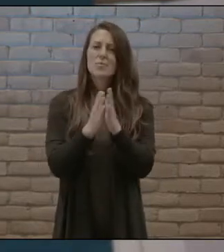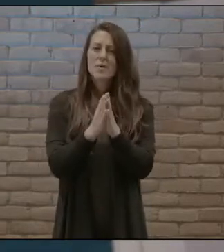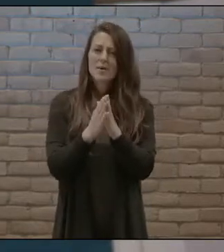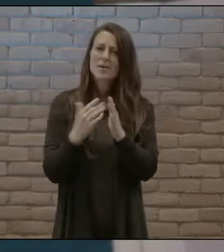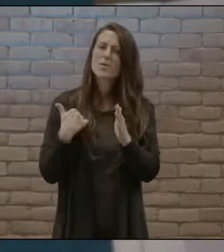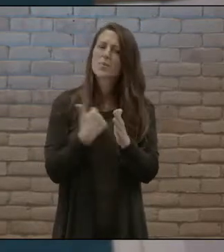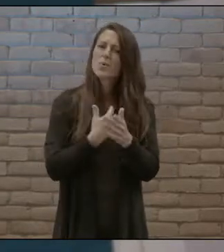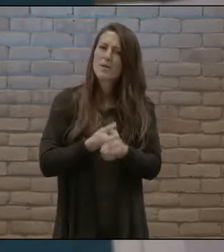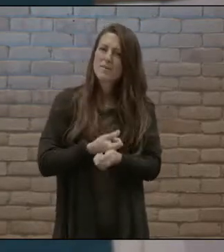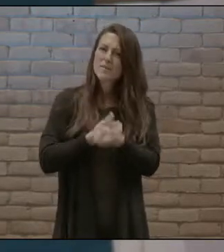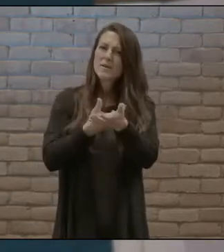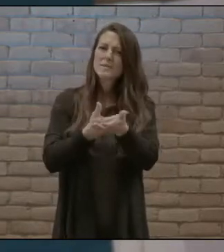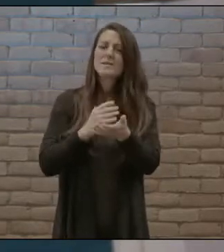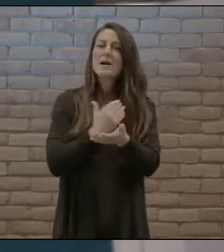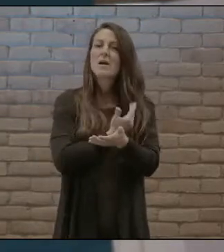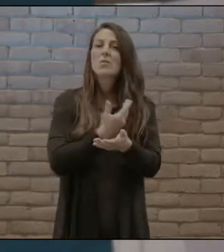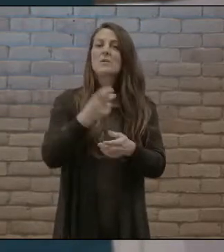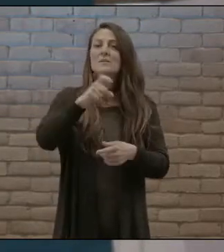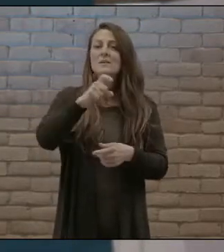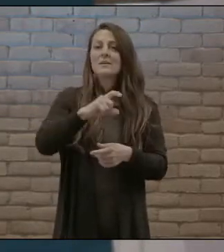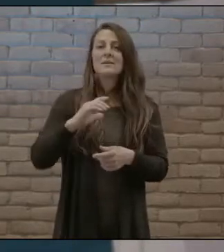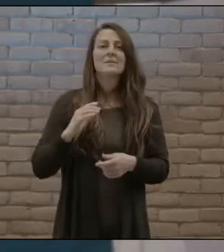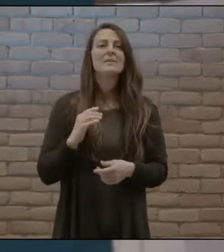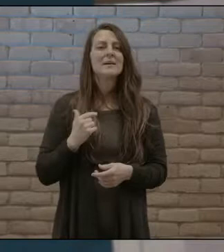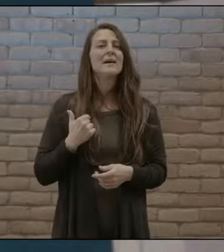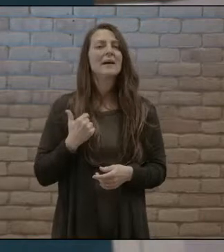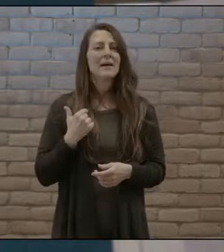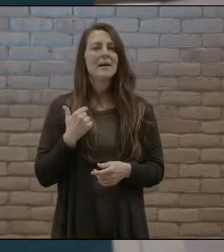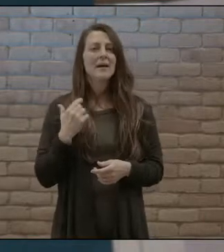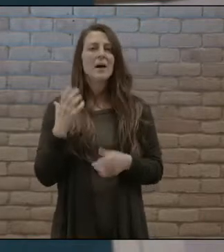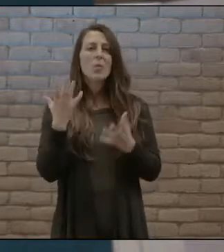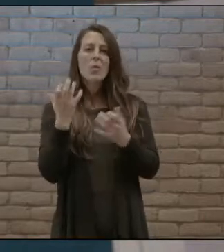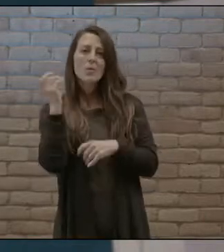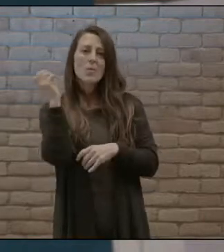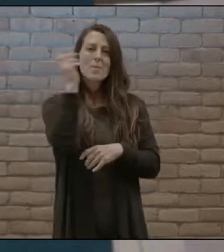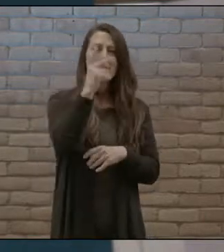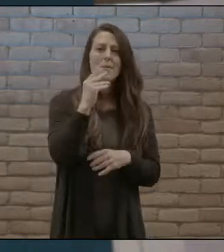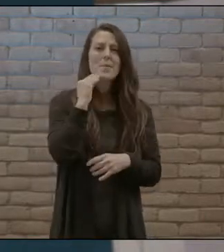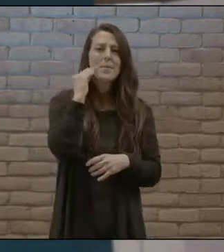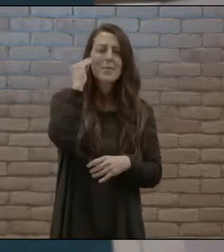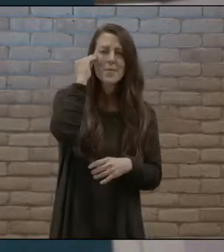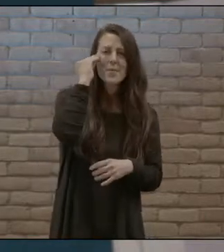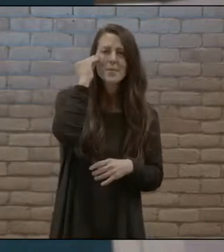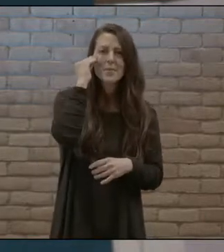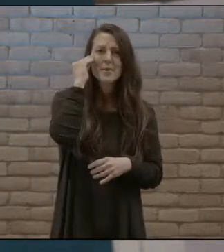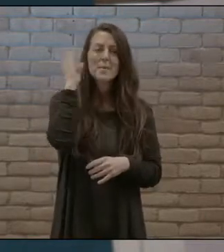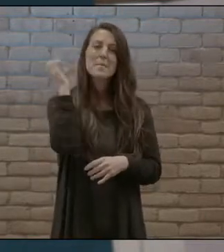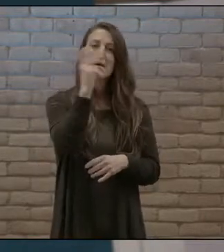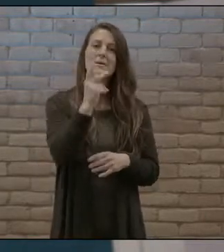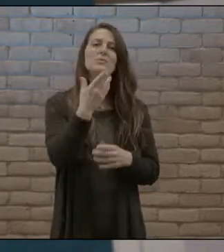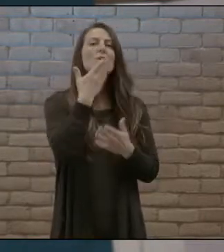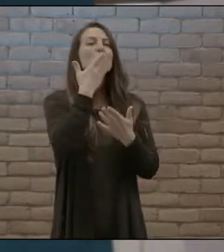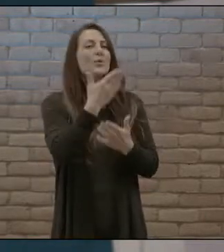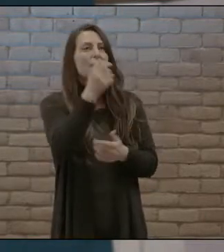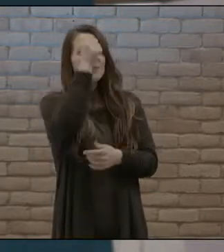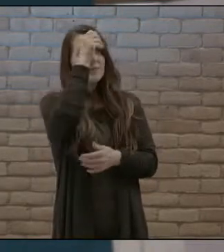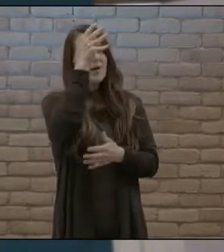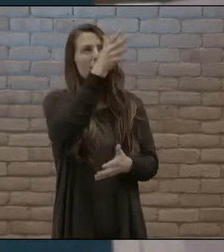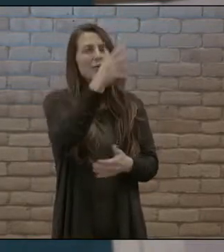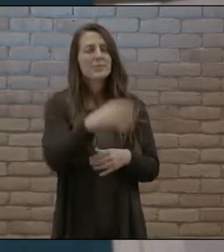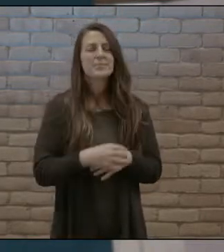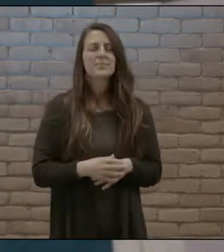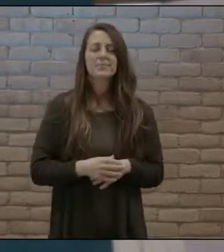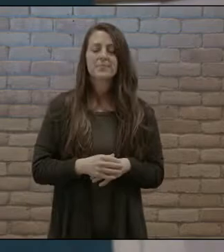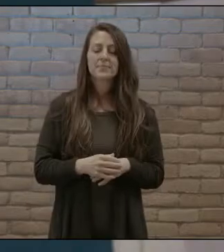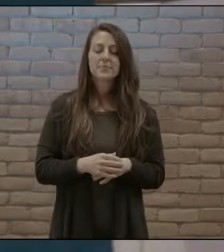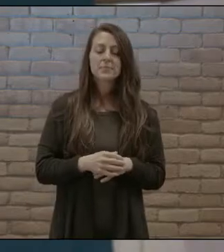our need and our desperation to return home, back to our good Father. Almighty God, we